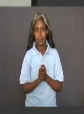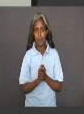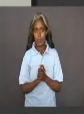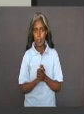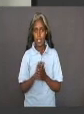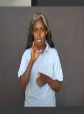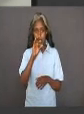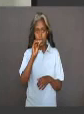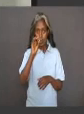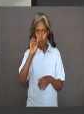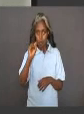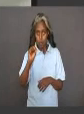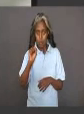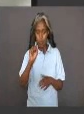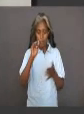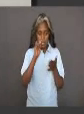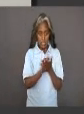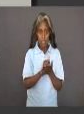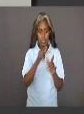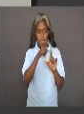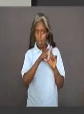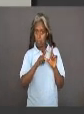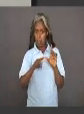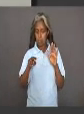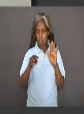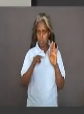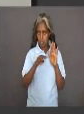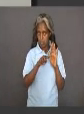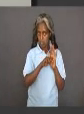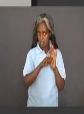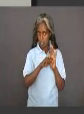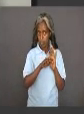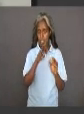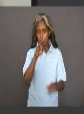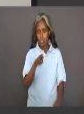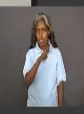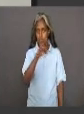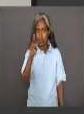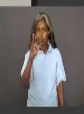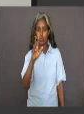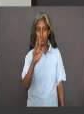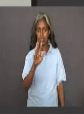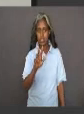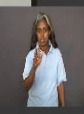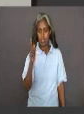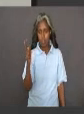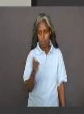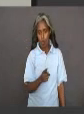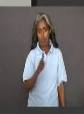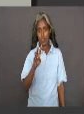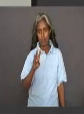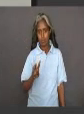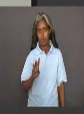The cosine of that angle is negative the square root of 3